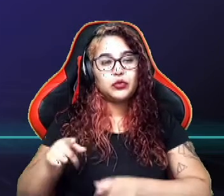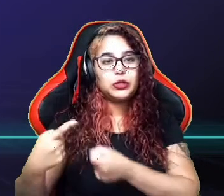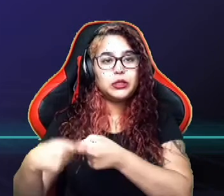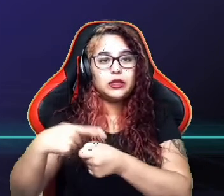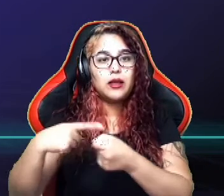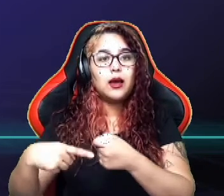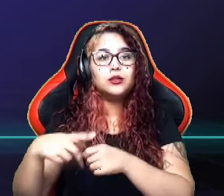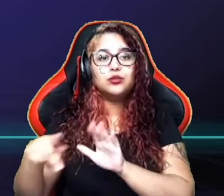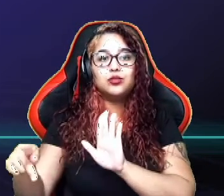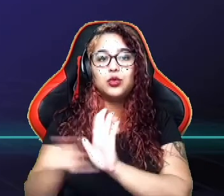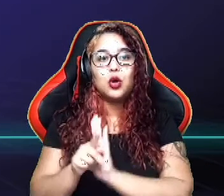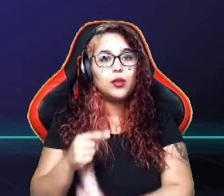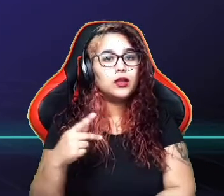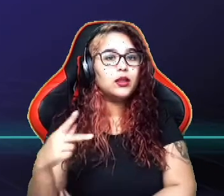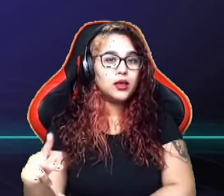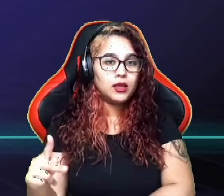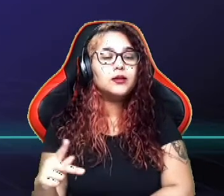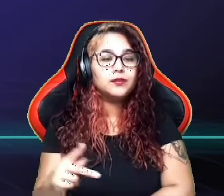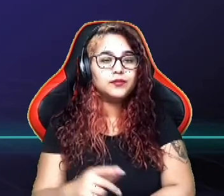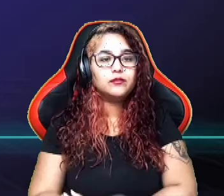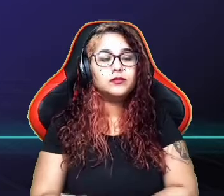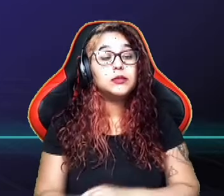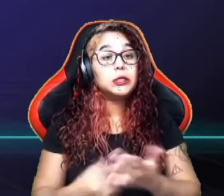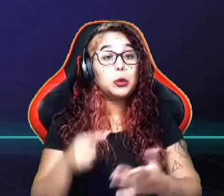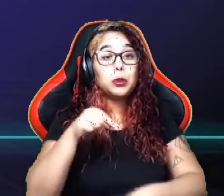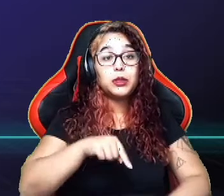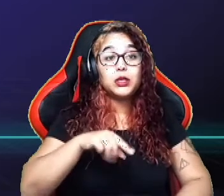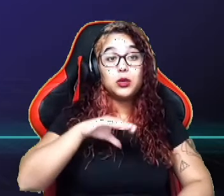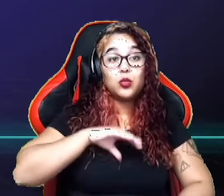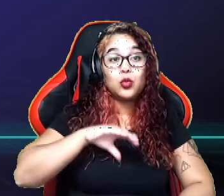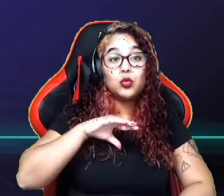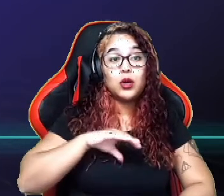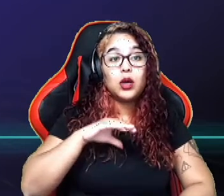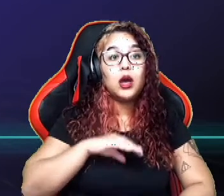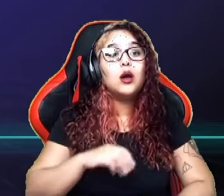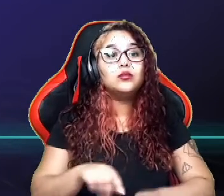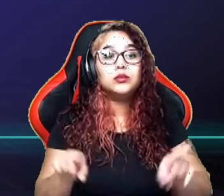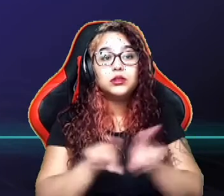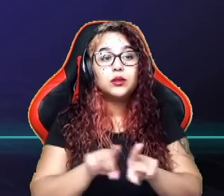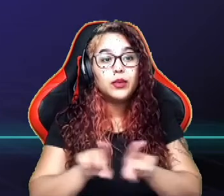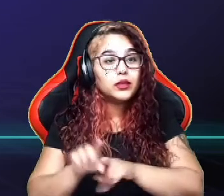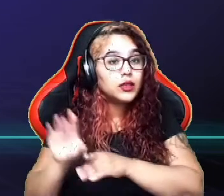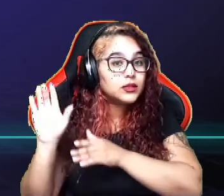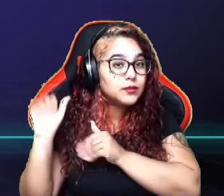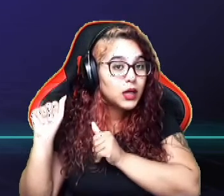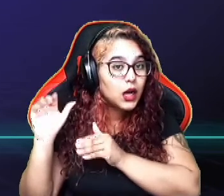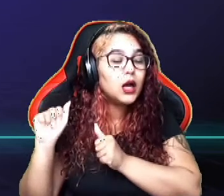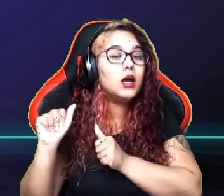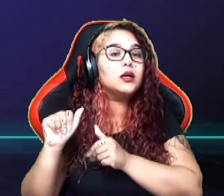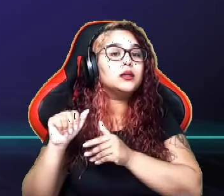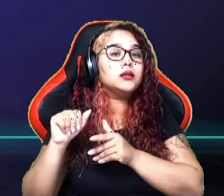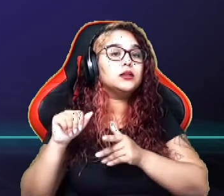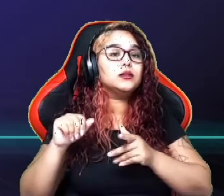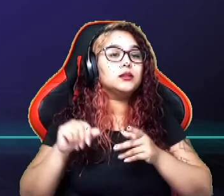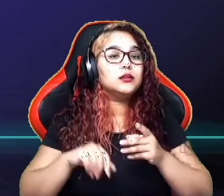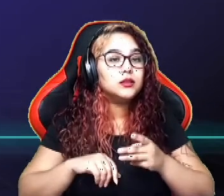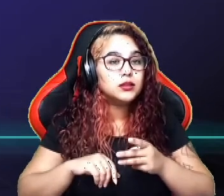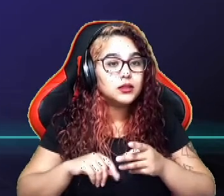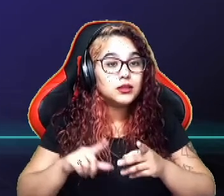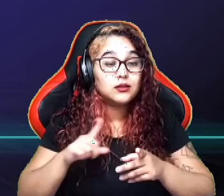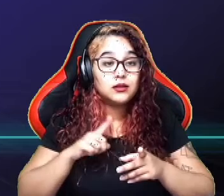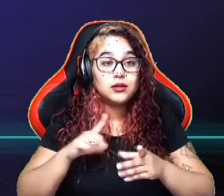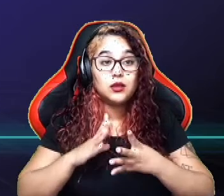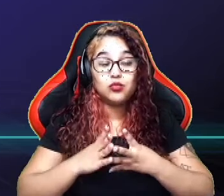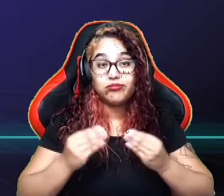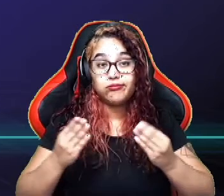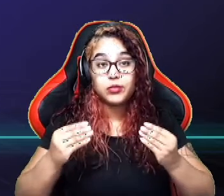related to this Spectrum that was in his hometown and in Spain, in the UK.